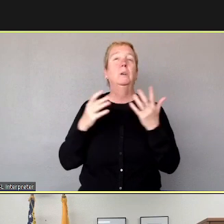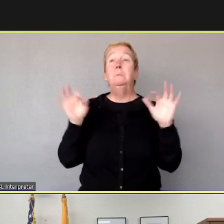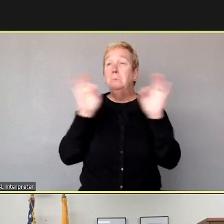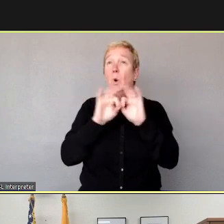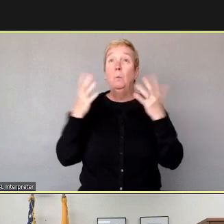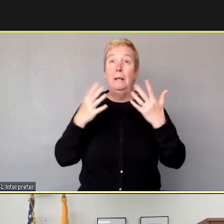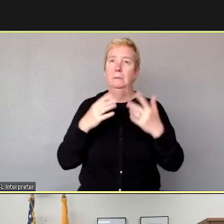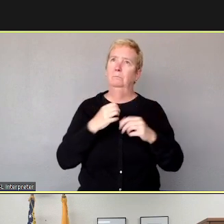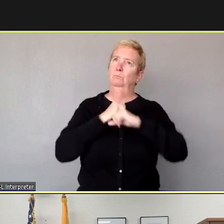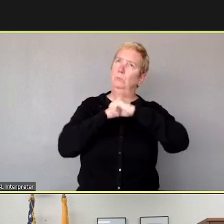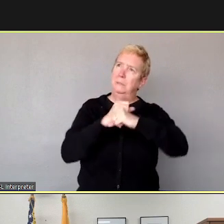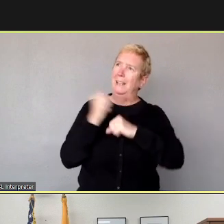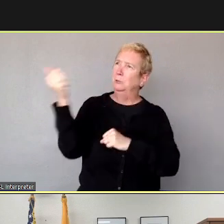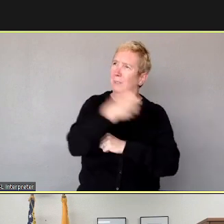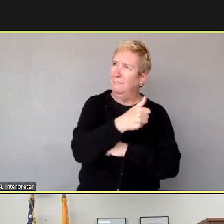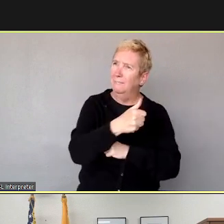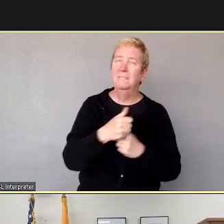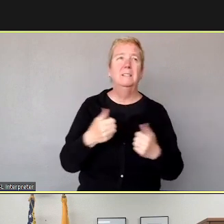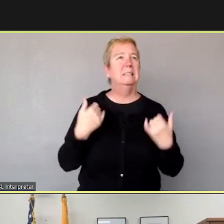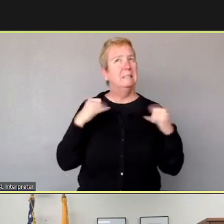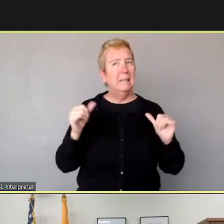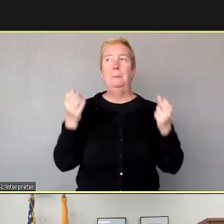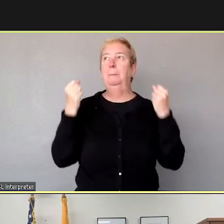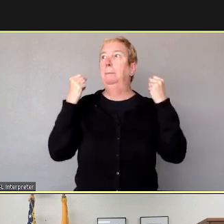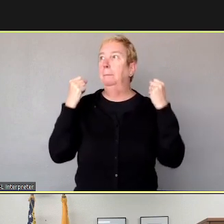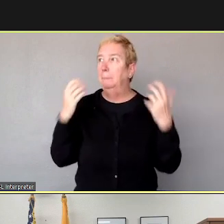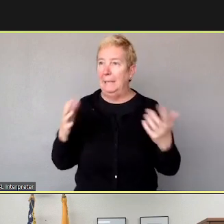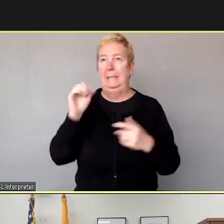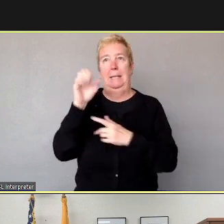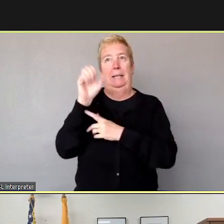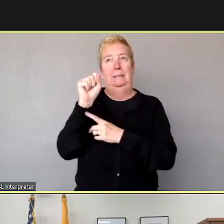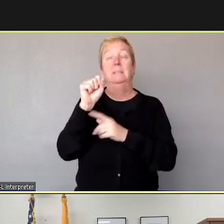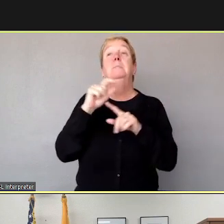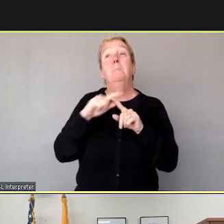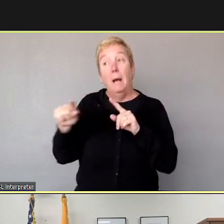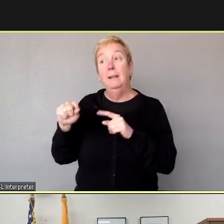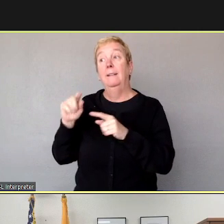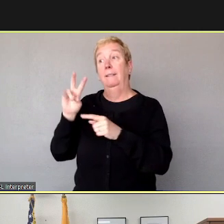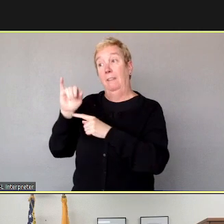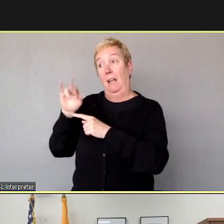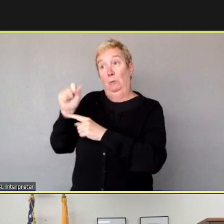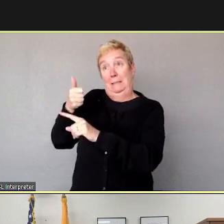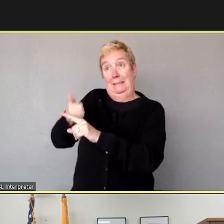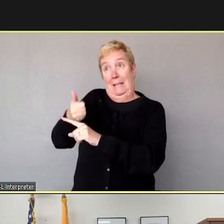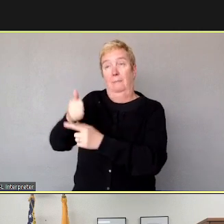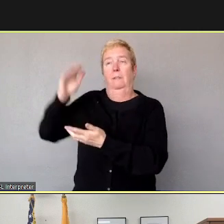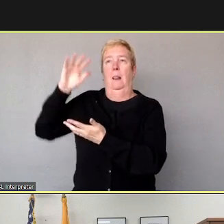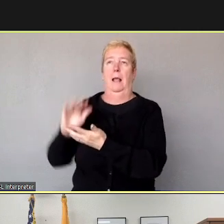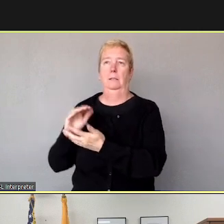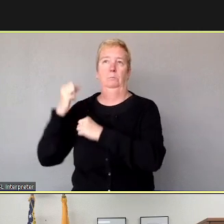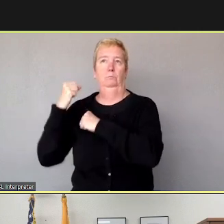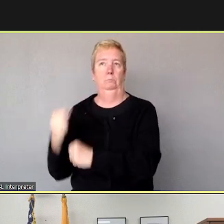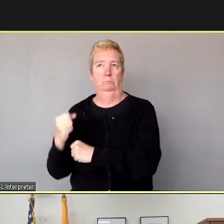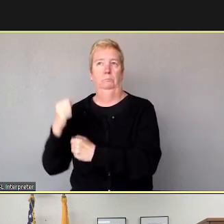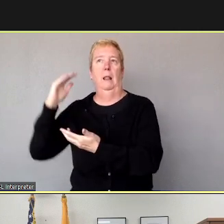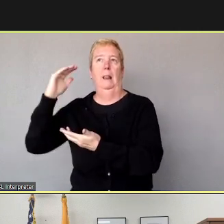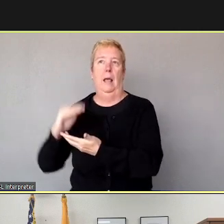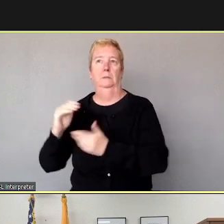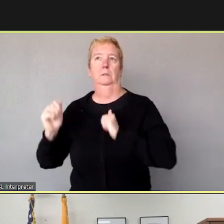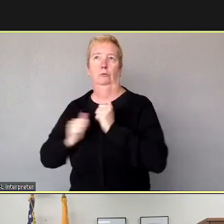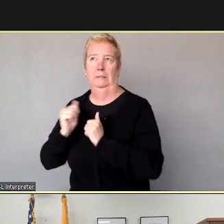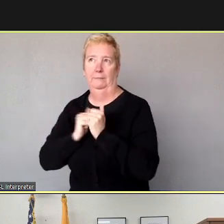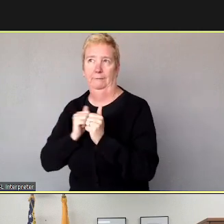safe. We still have a lot of cases, but we have a less virulent variant right now. And let's